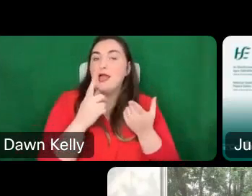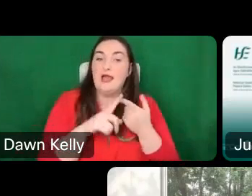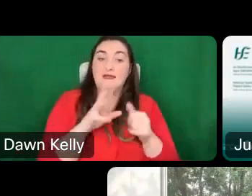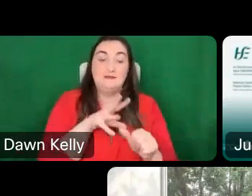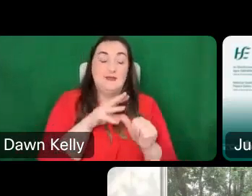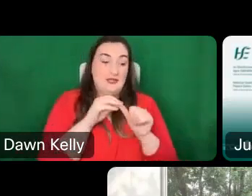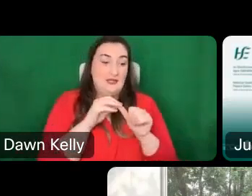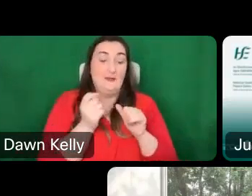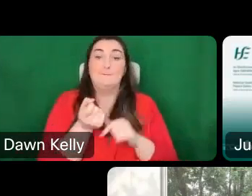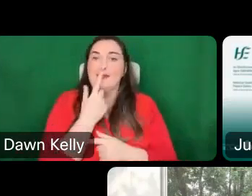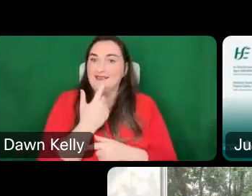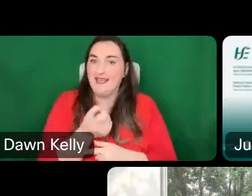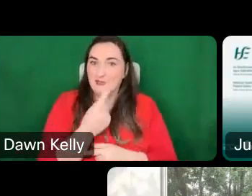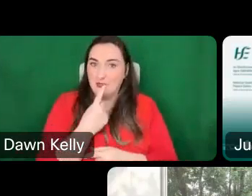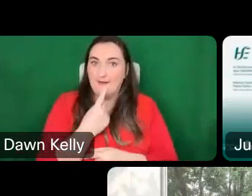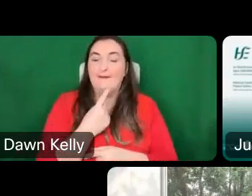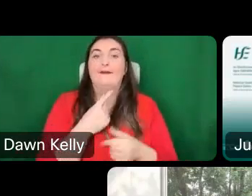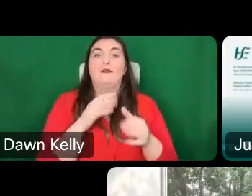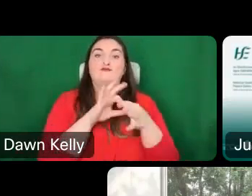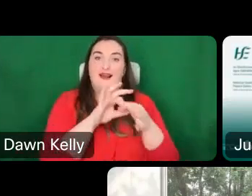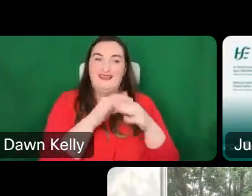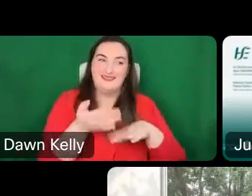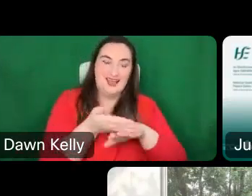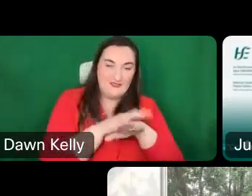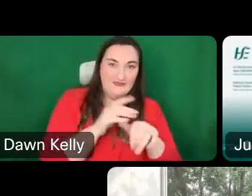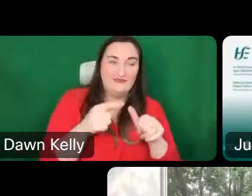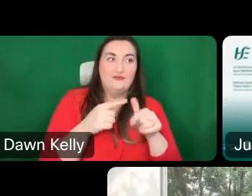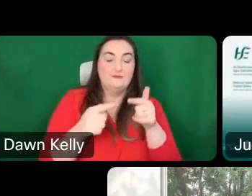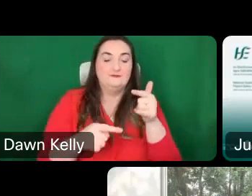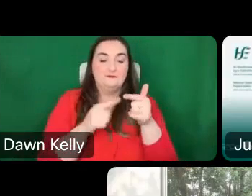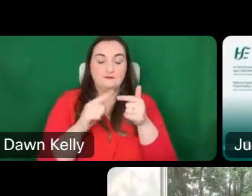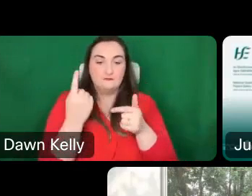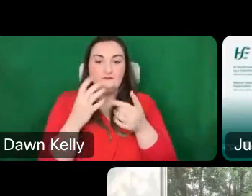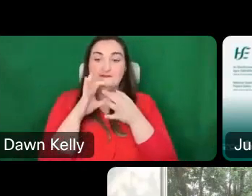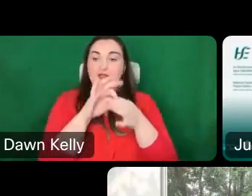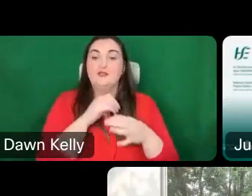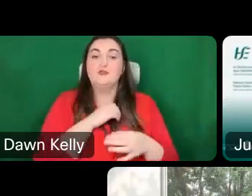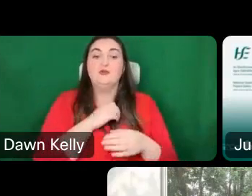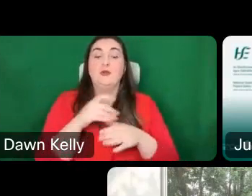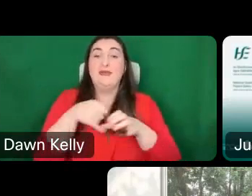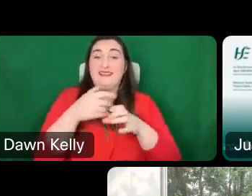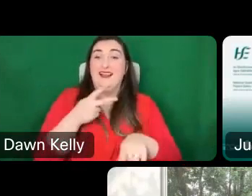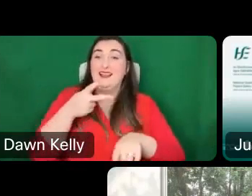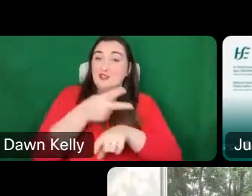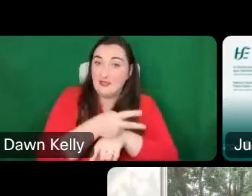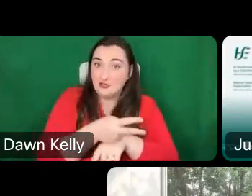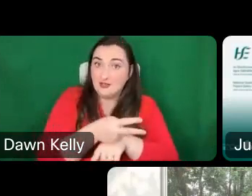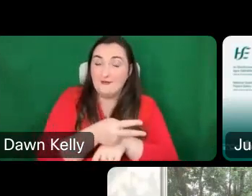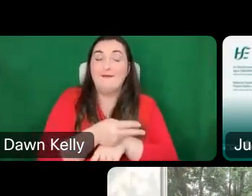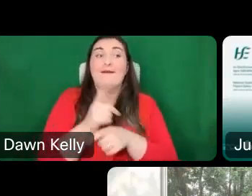know, the medication related death, the one with regard to the medical intervention, and